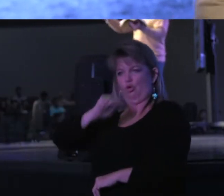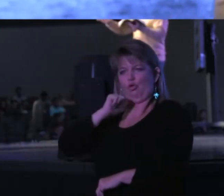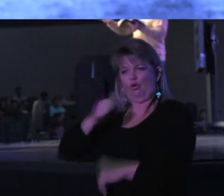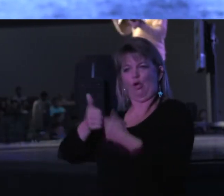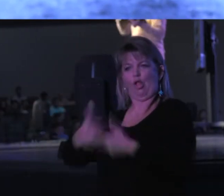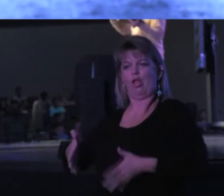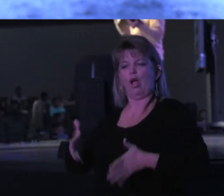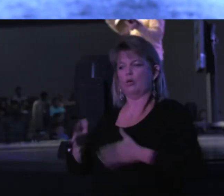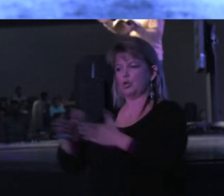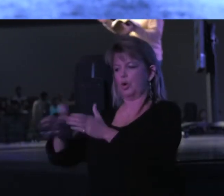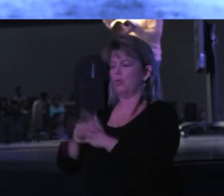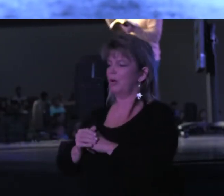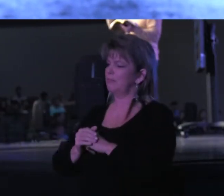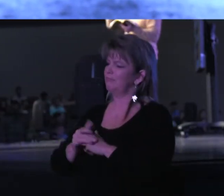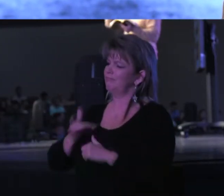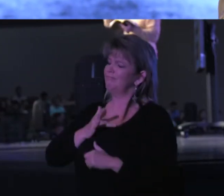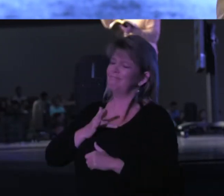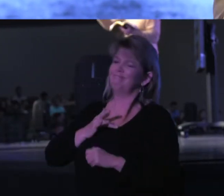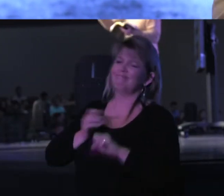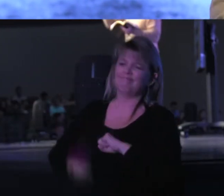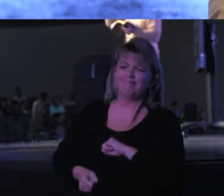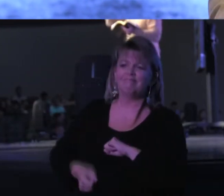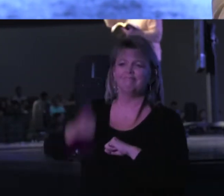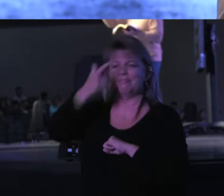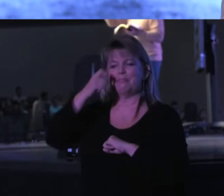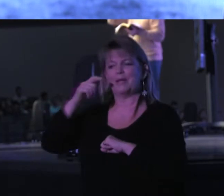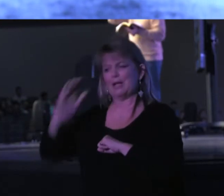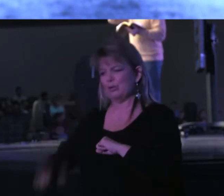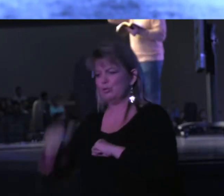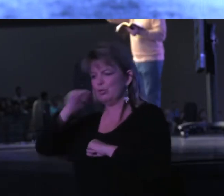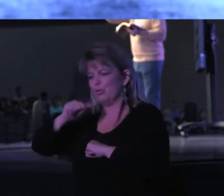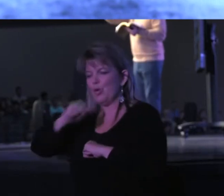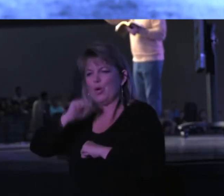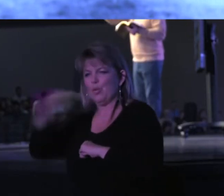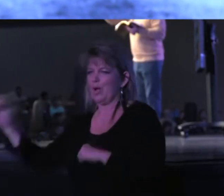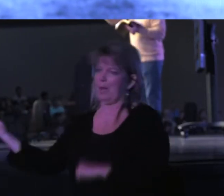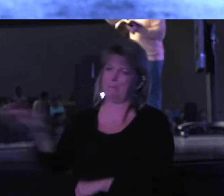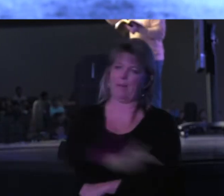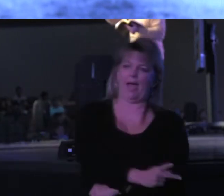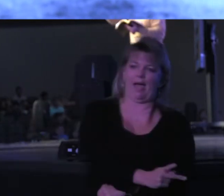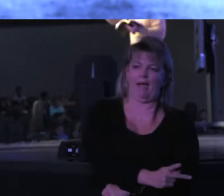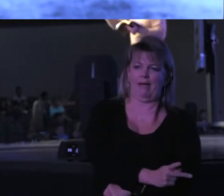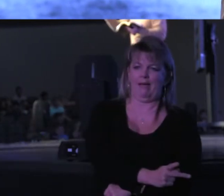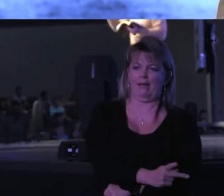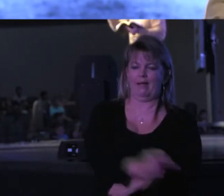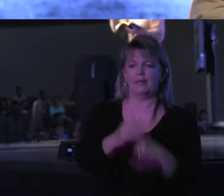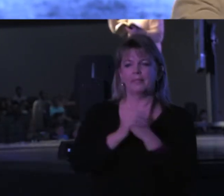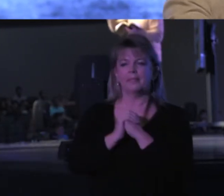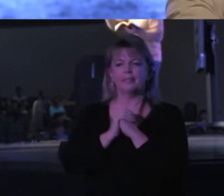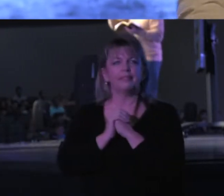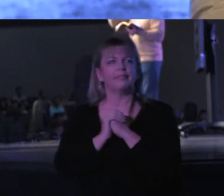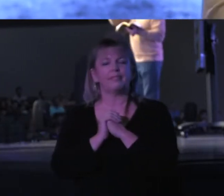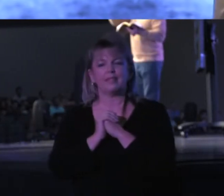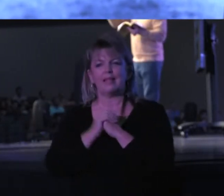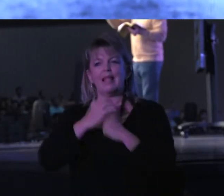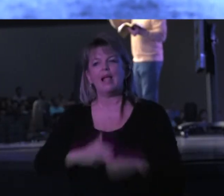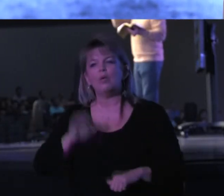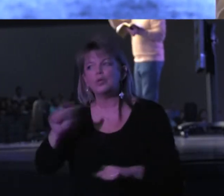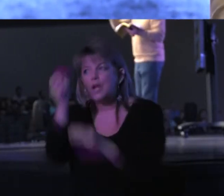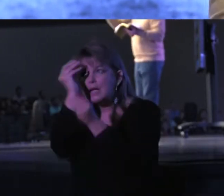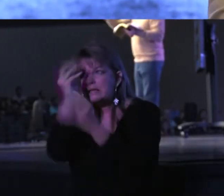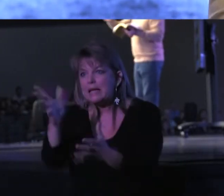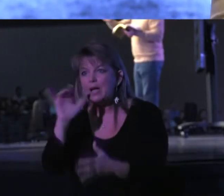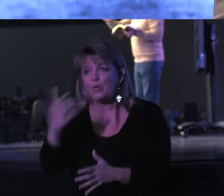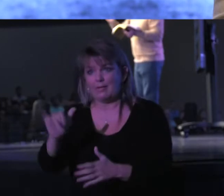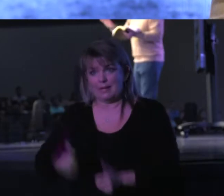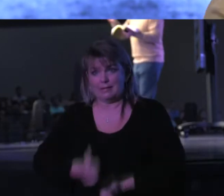lost her way, and it broke his heart because she would not return. Listen, I wish I could tell you that